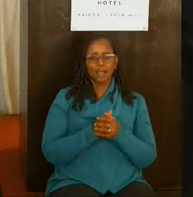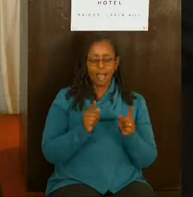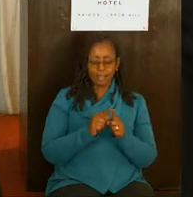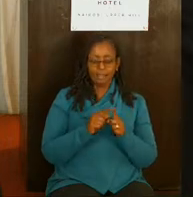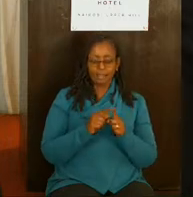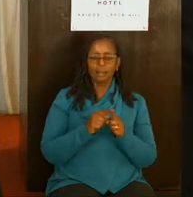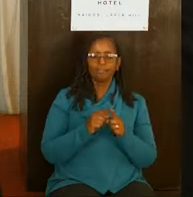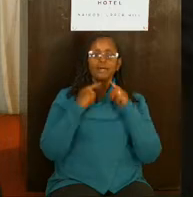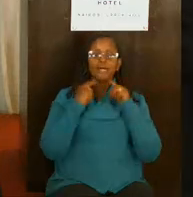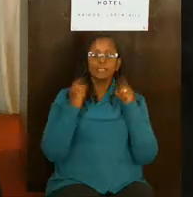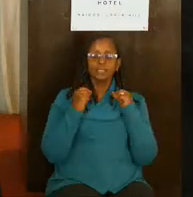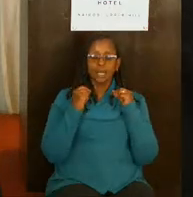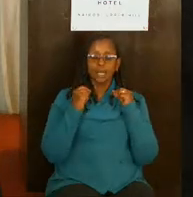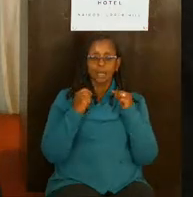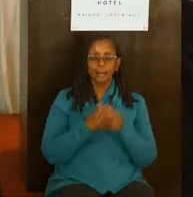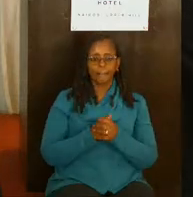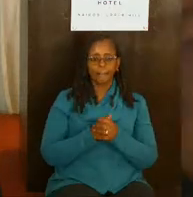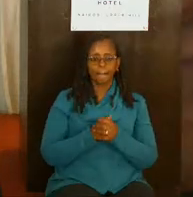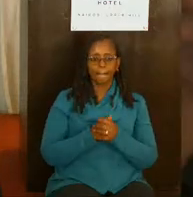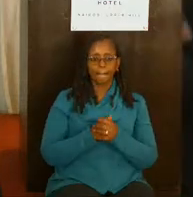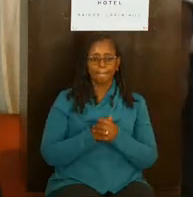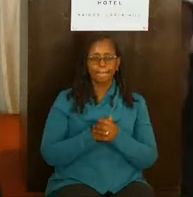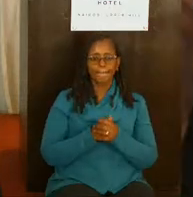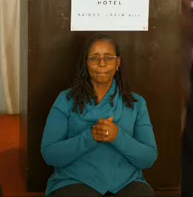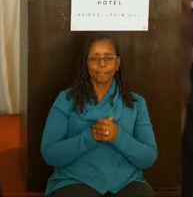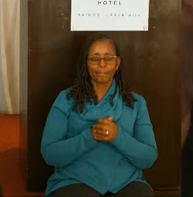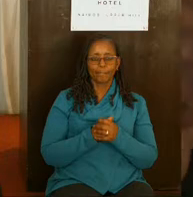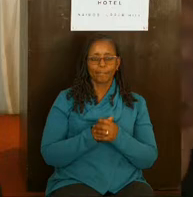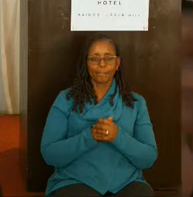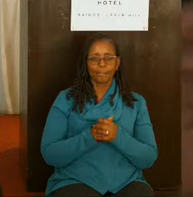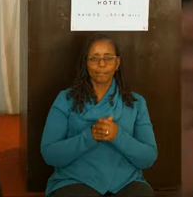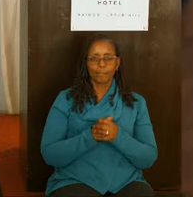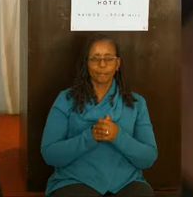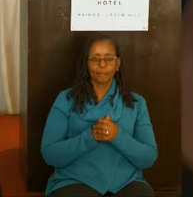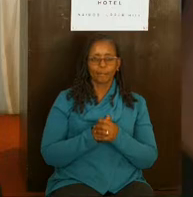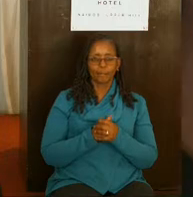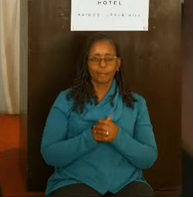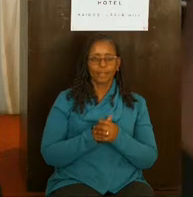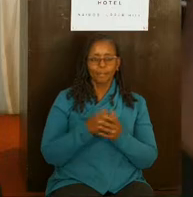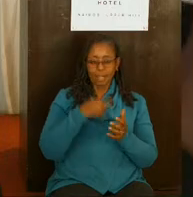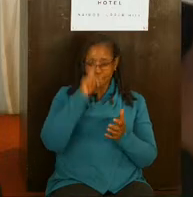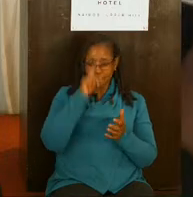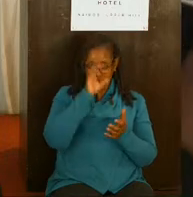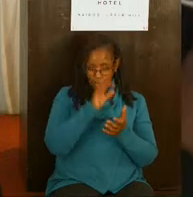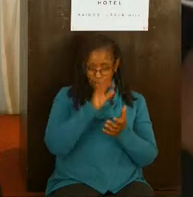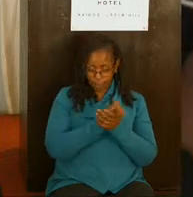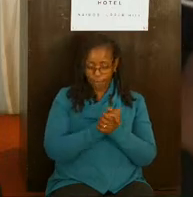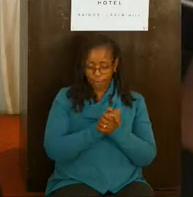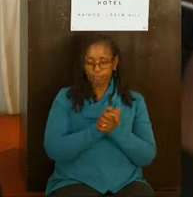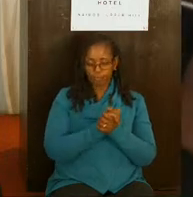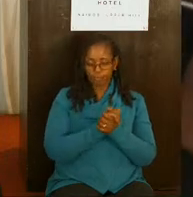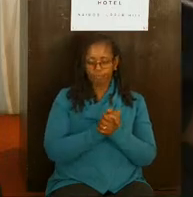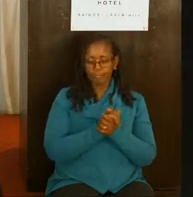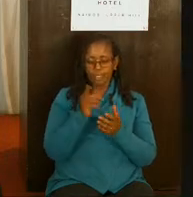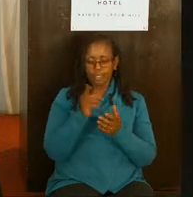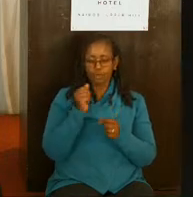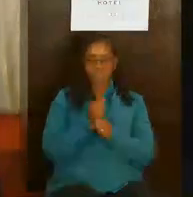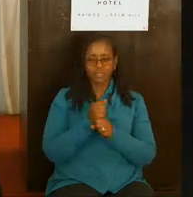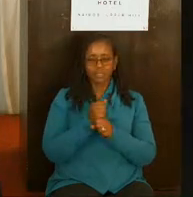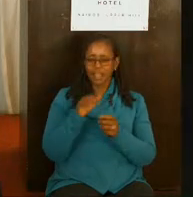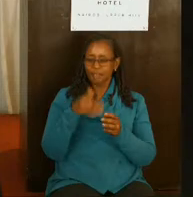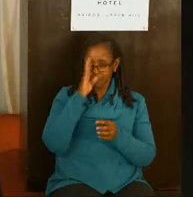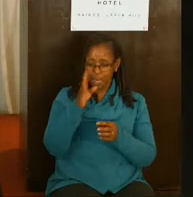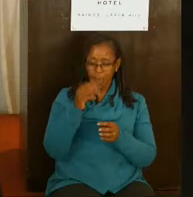what what what uh captures me in terms of believing that it works is that every Sunday I don't call my